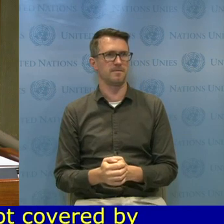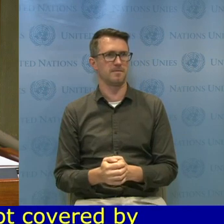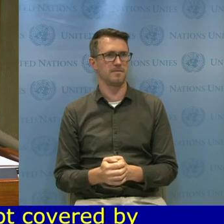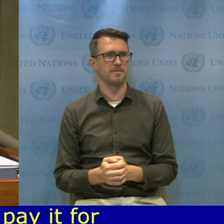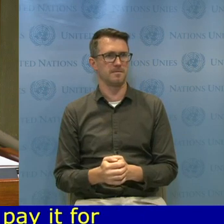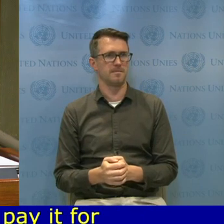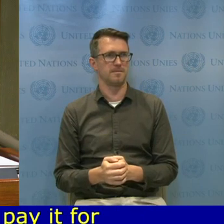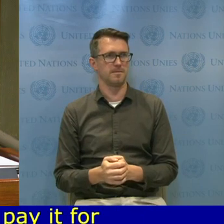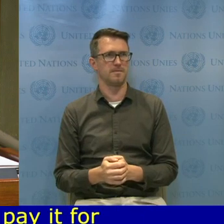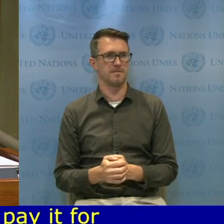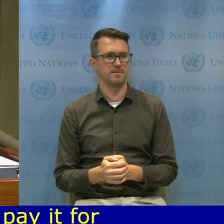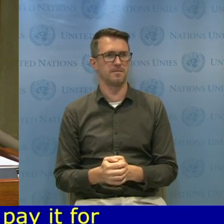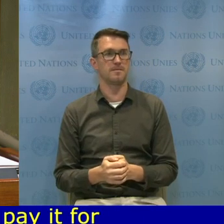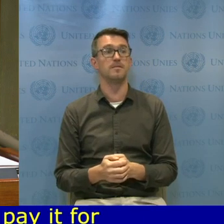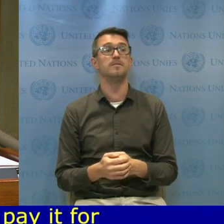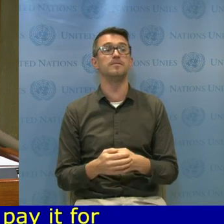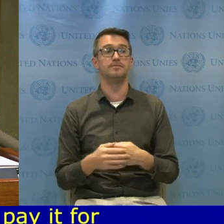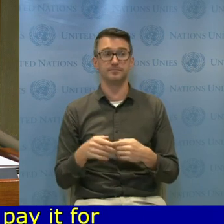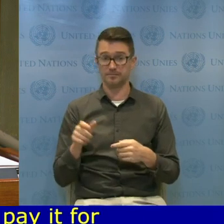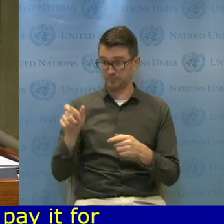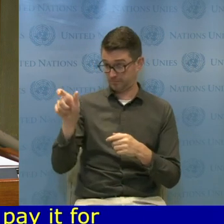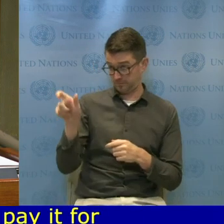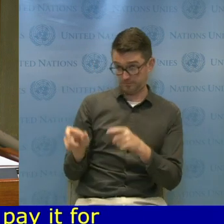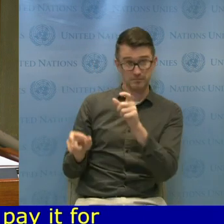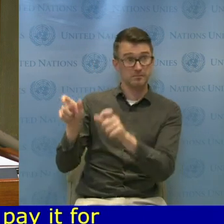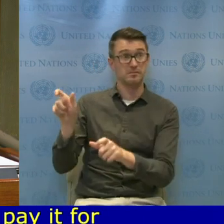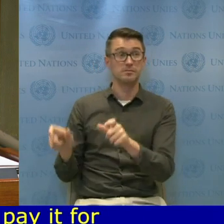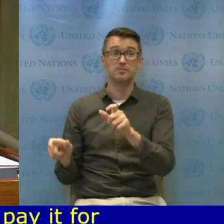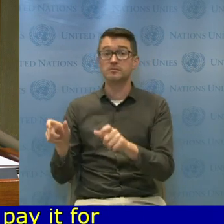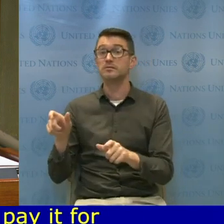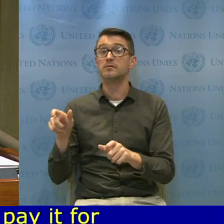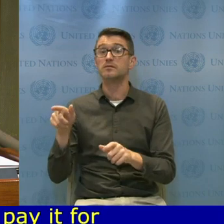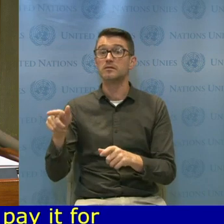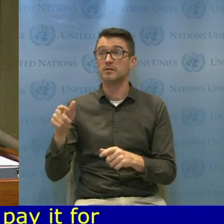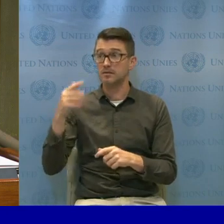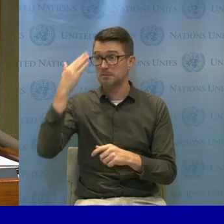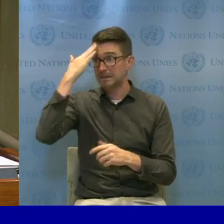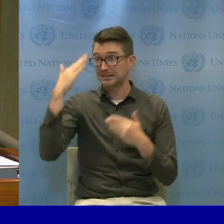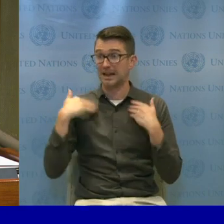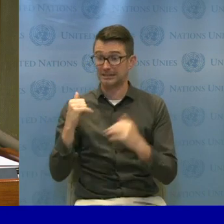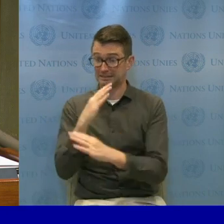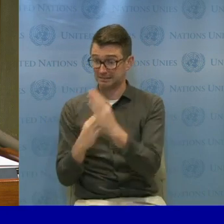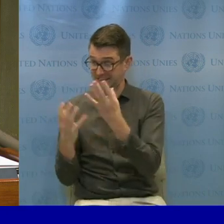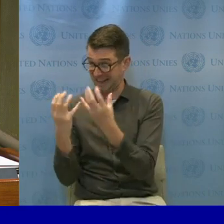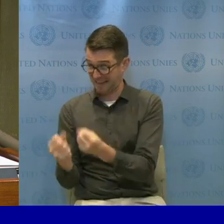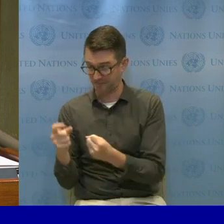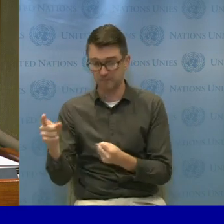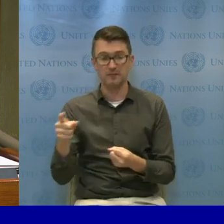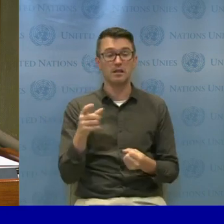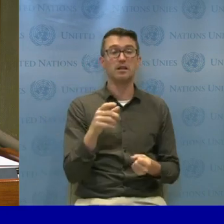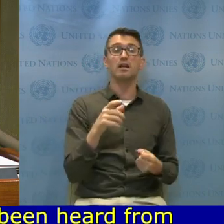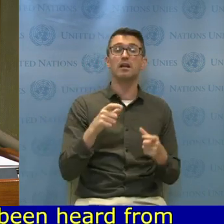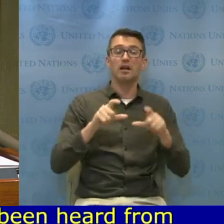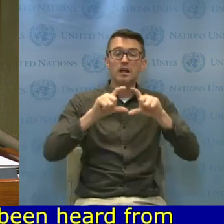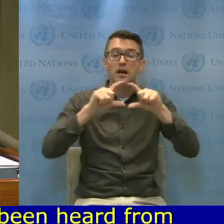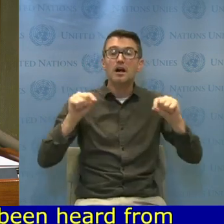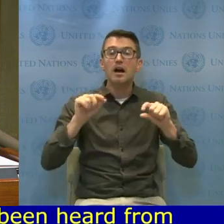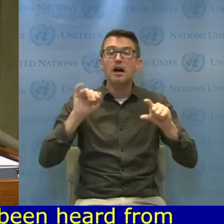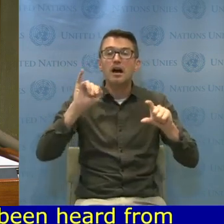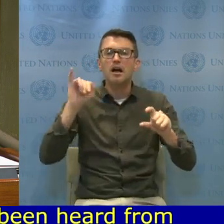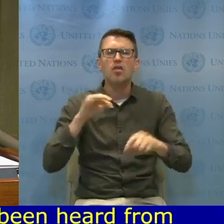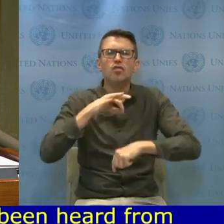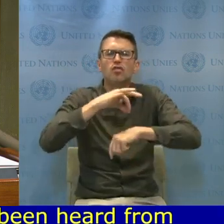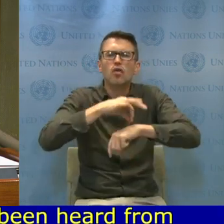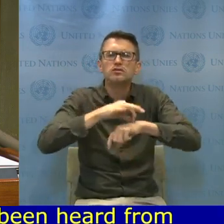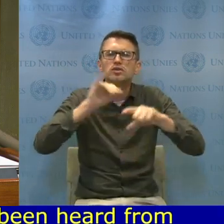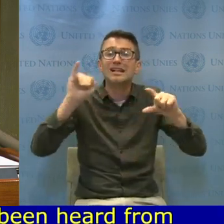heard from either the health ministry or the medical association regarding this discriminatory policy. Medicine alone do